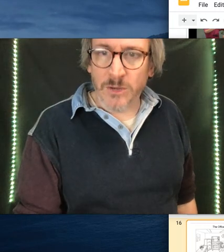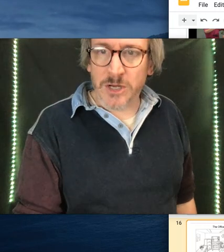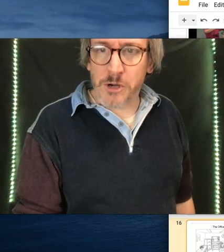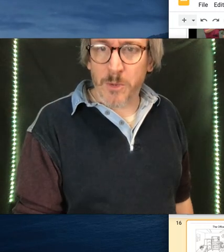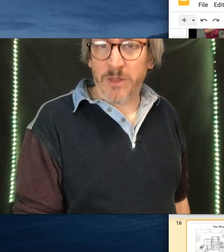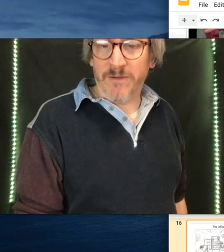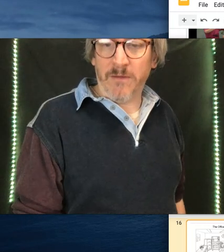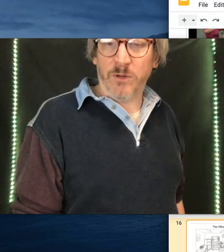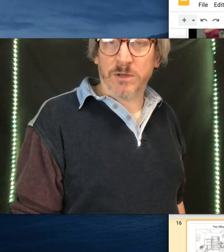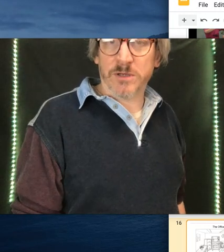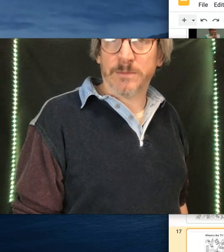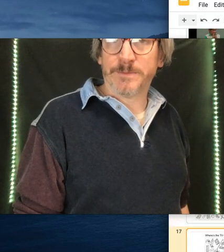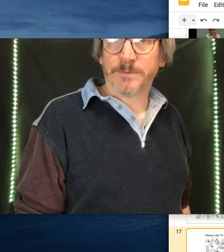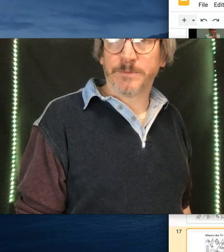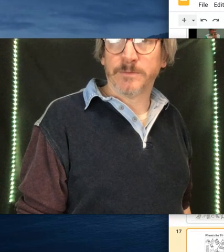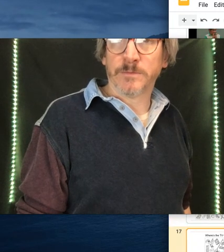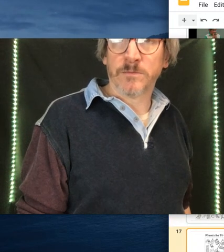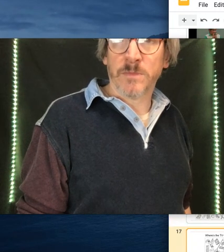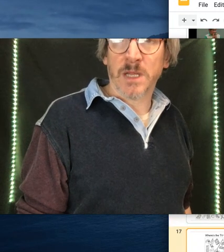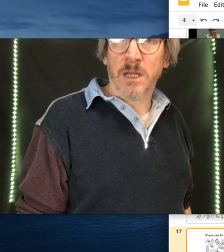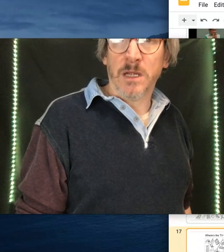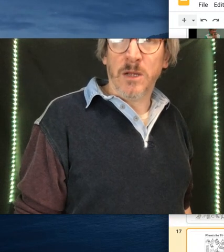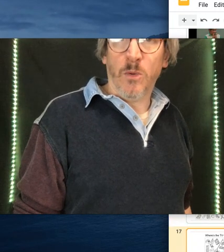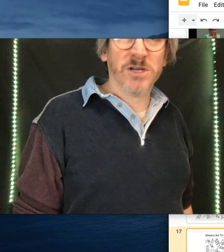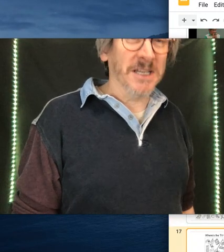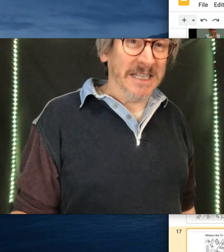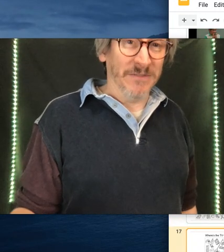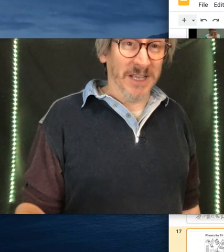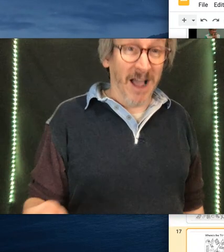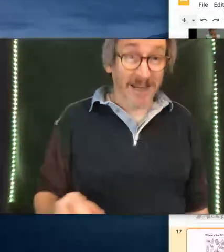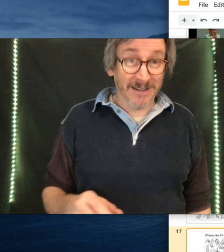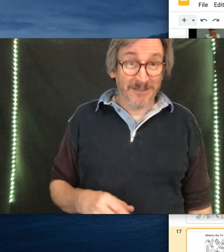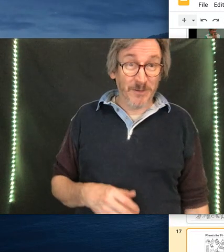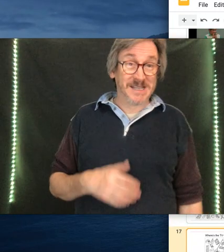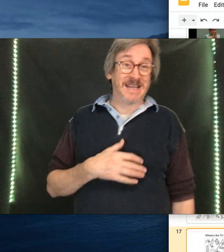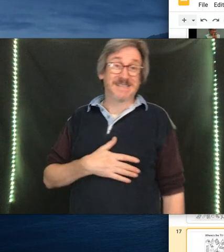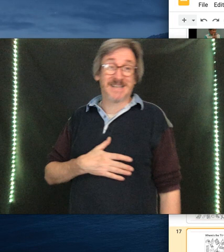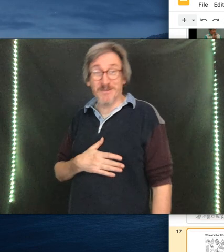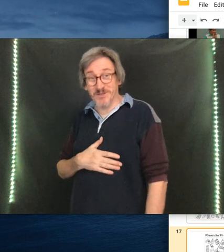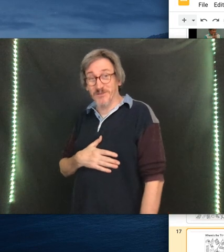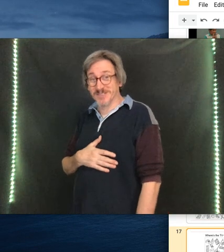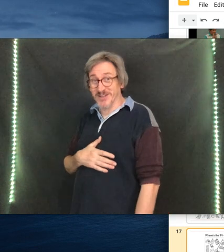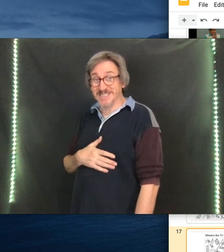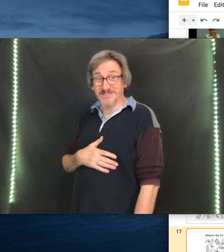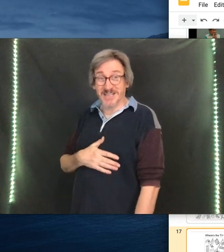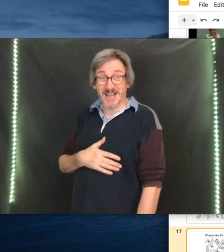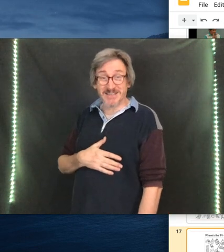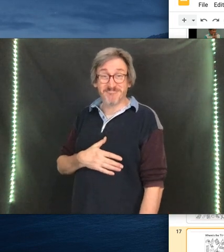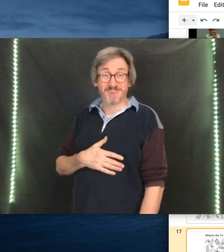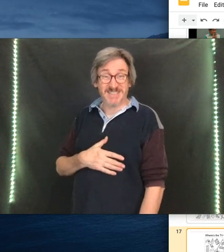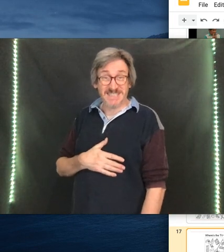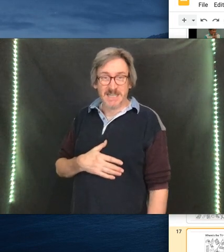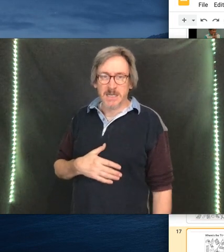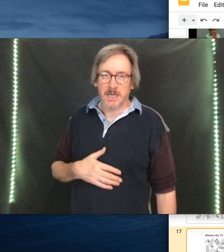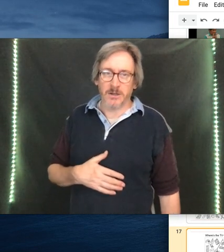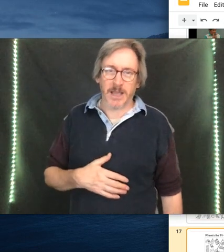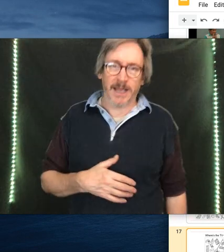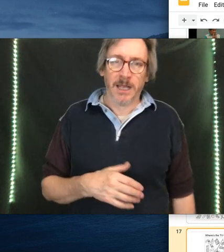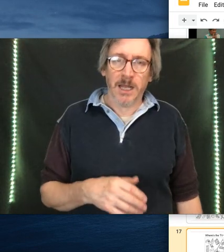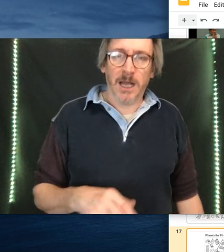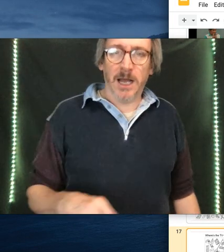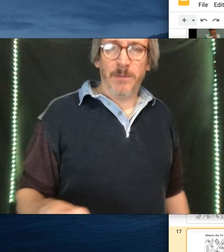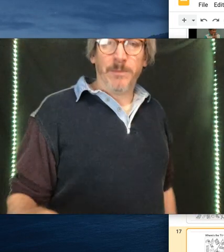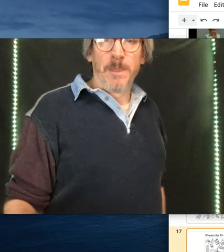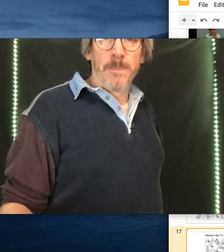Yeah, you determine where the file folders are. Where's the TV guide? When was the last time you saw a TV guide?